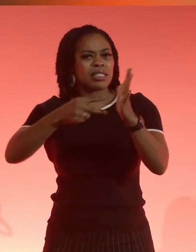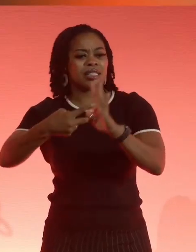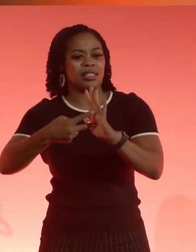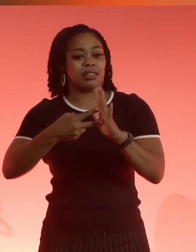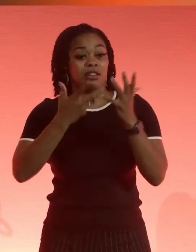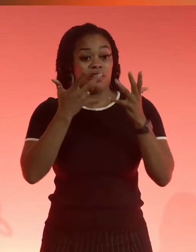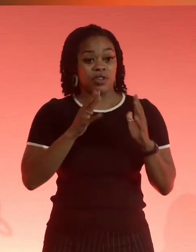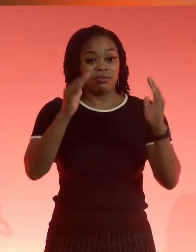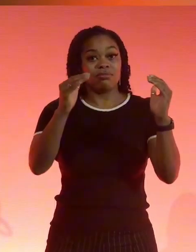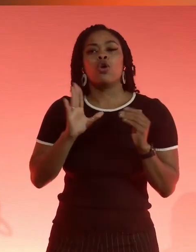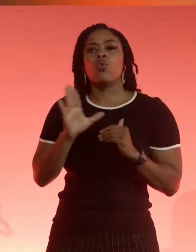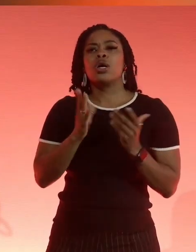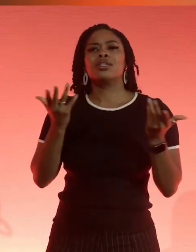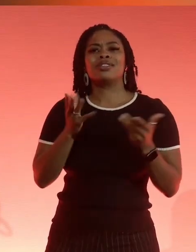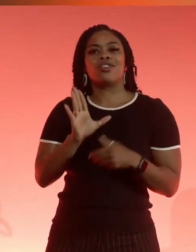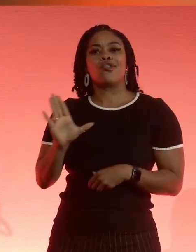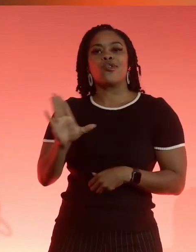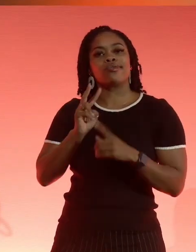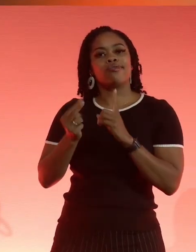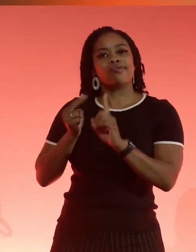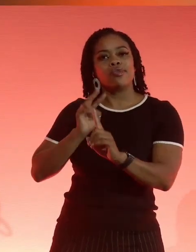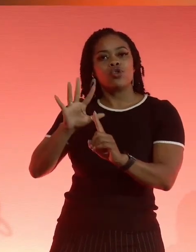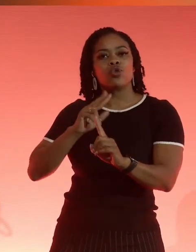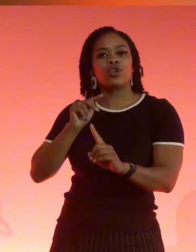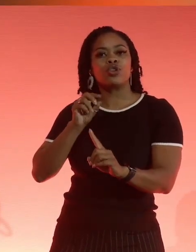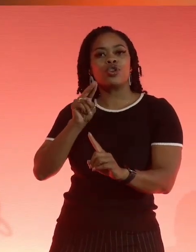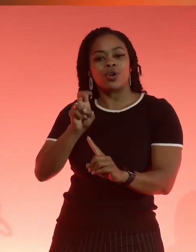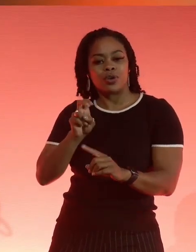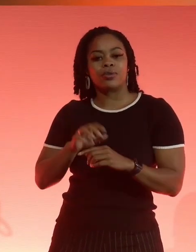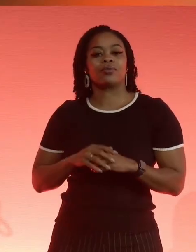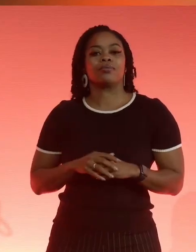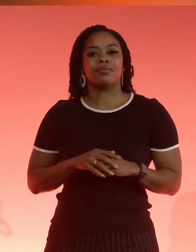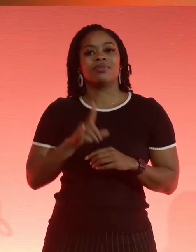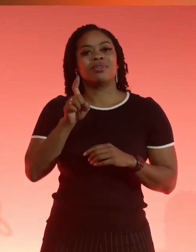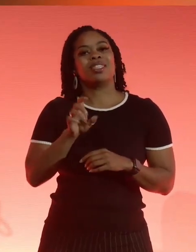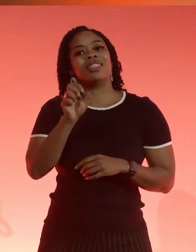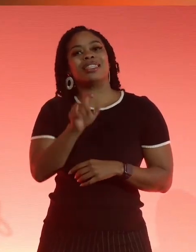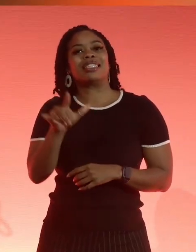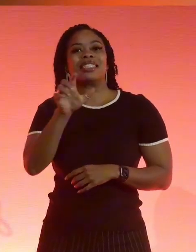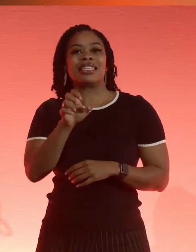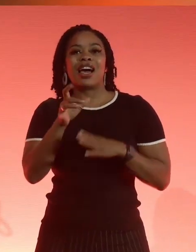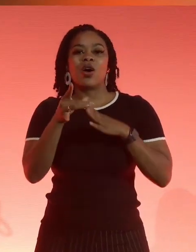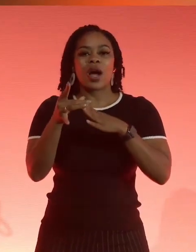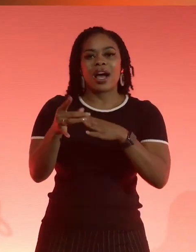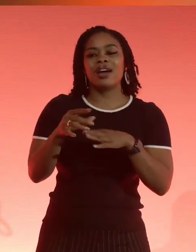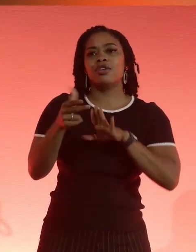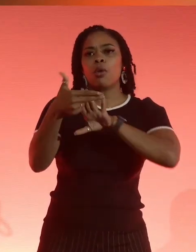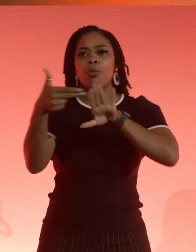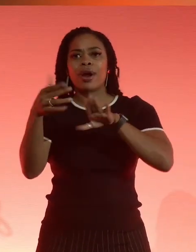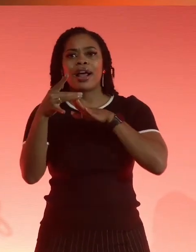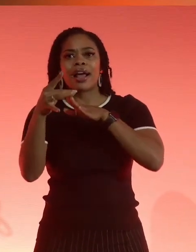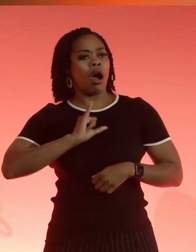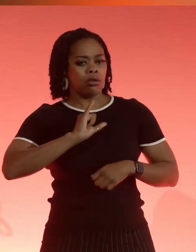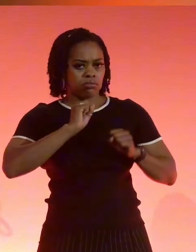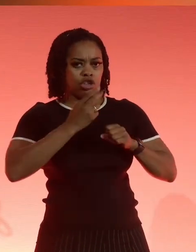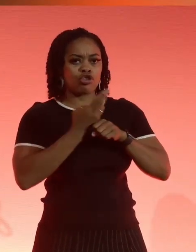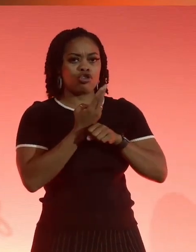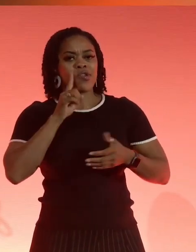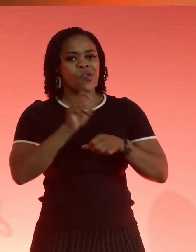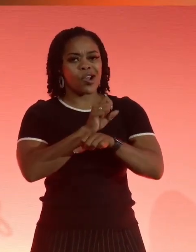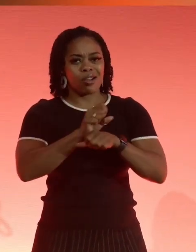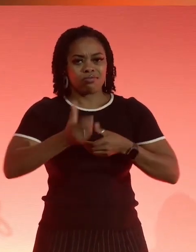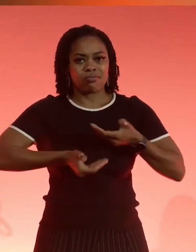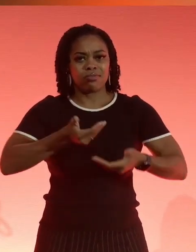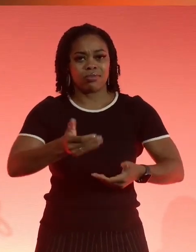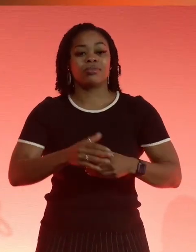define your voice and your tone. You gotta create a style guide and the brand guide that AI can work with. And then